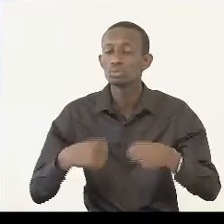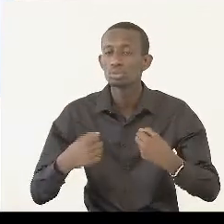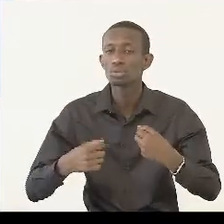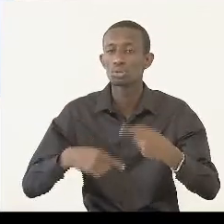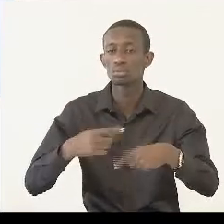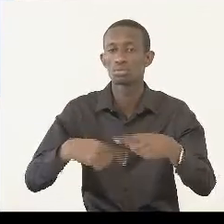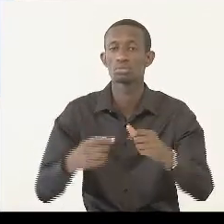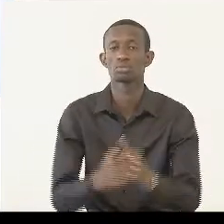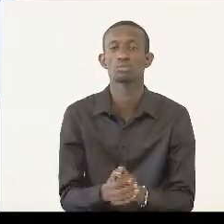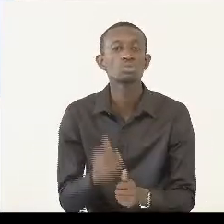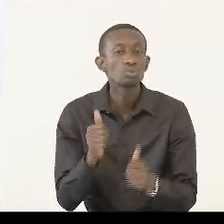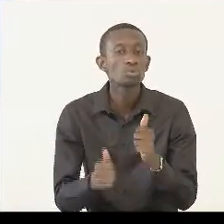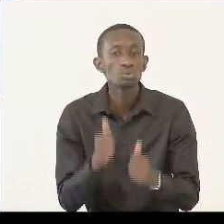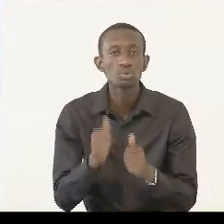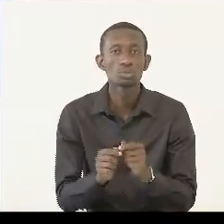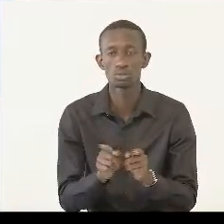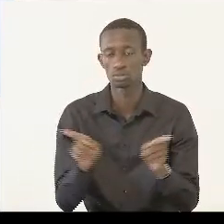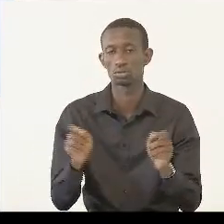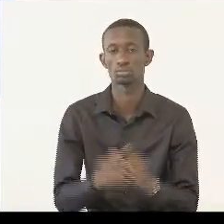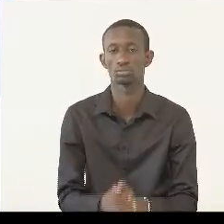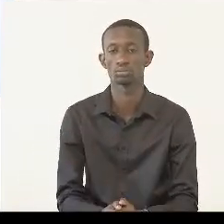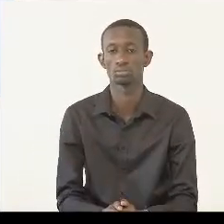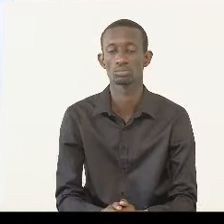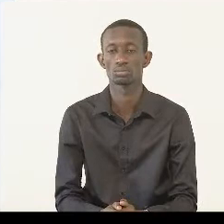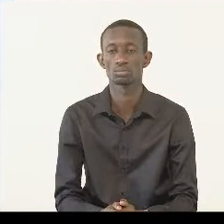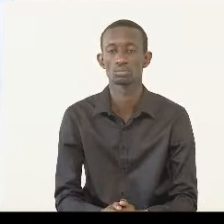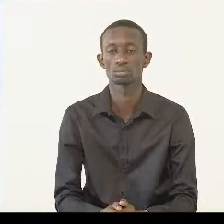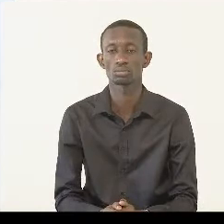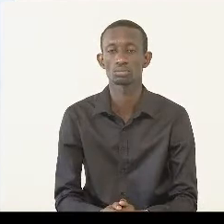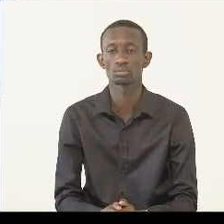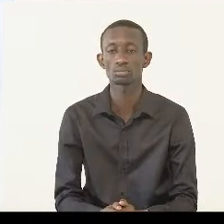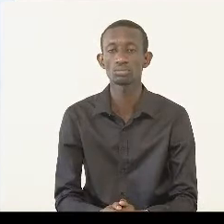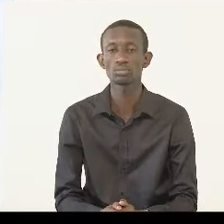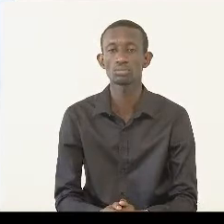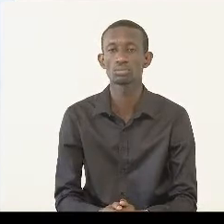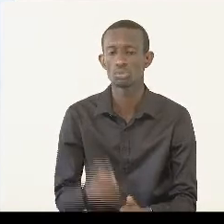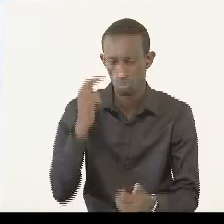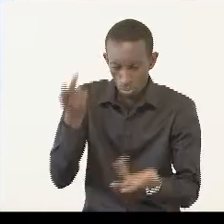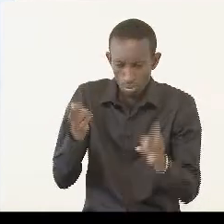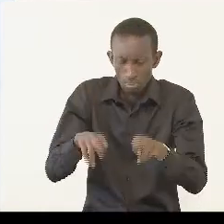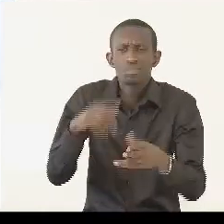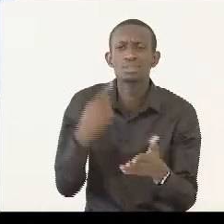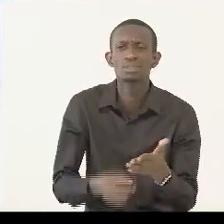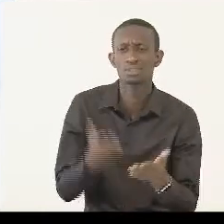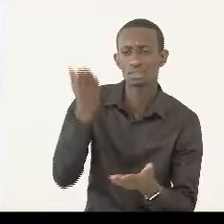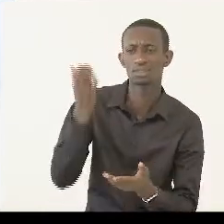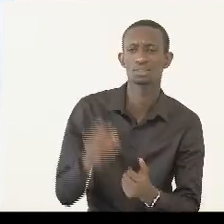direction, like this before. make this strand in a series of small chunks. Now, what exactly happens then?